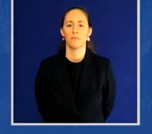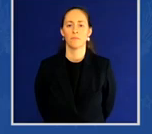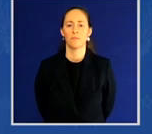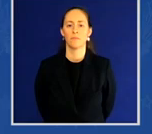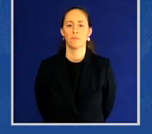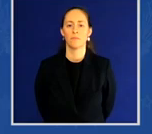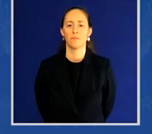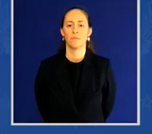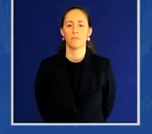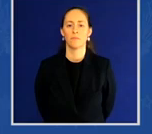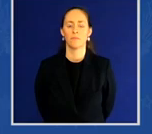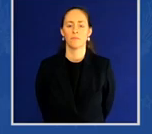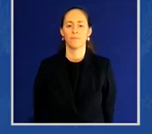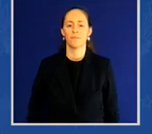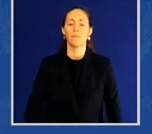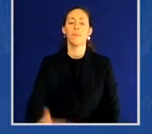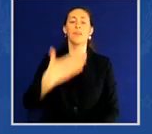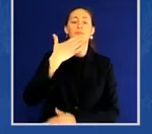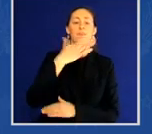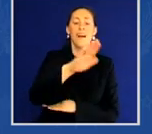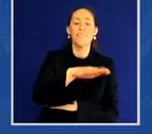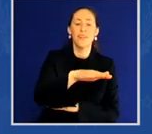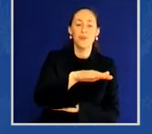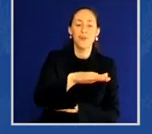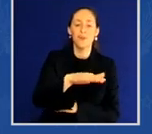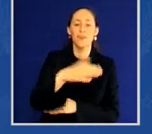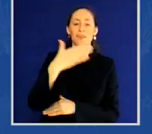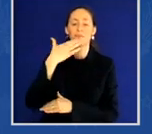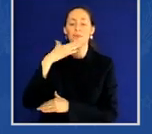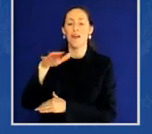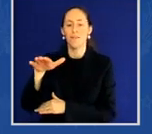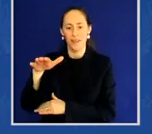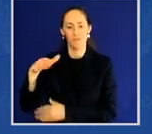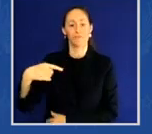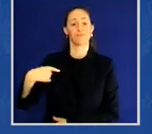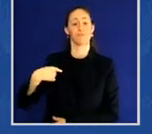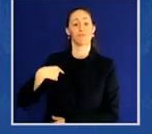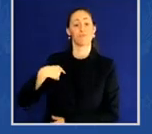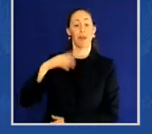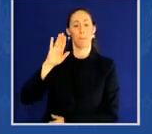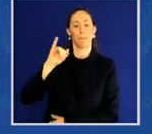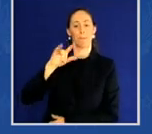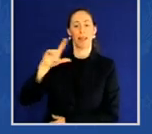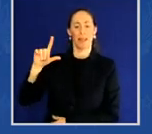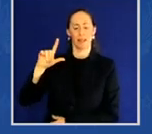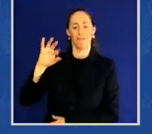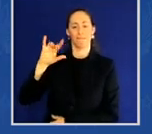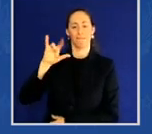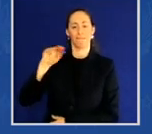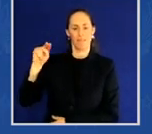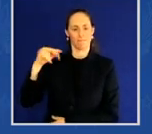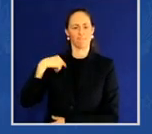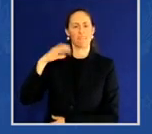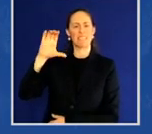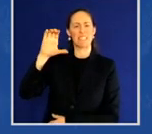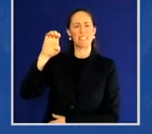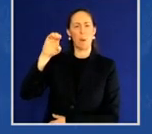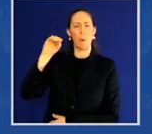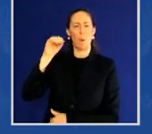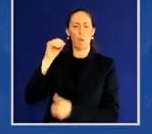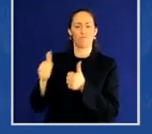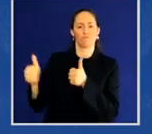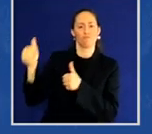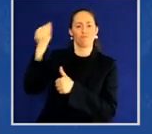Good afternoon. I'm Bill Flynn, CEO of Amtrak. And joining me here today are our